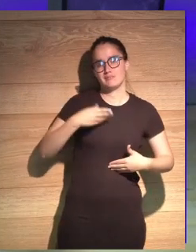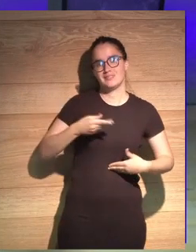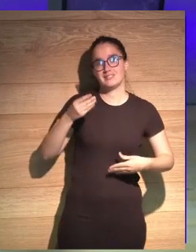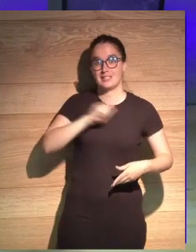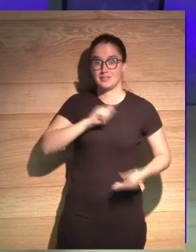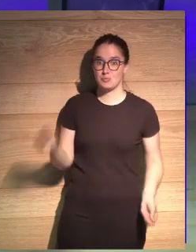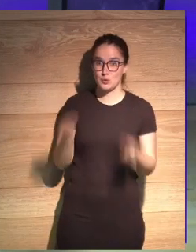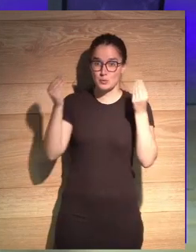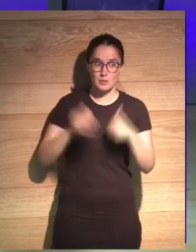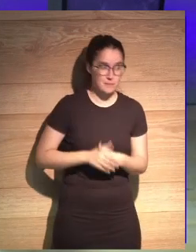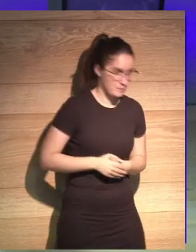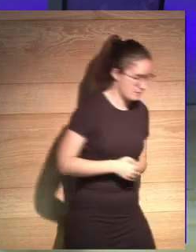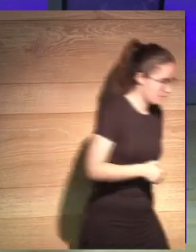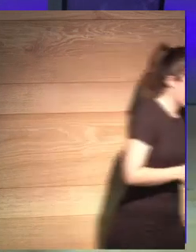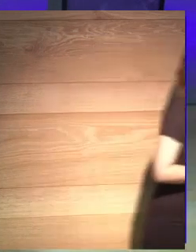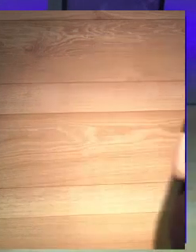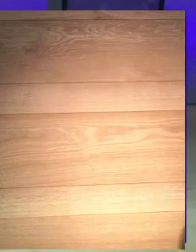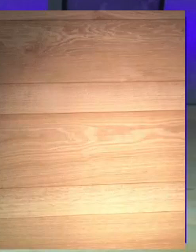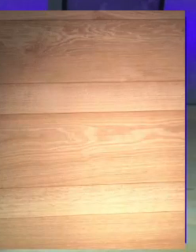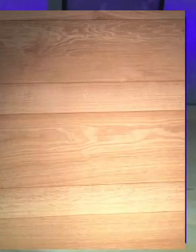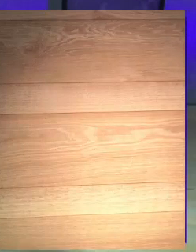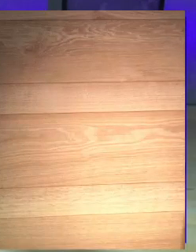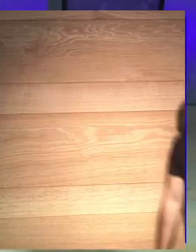an emotional level you feel good.